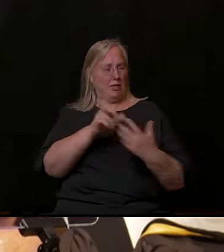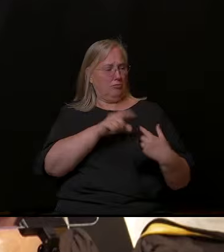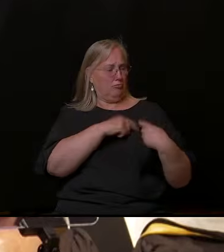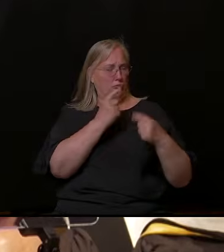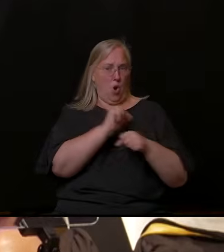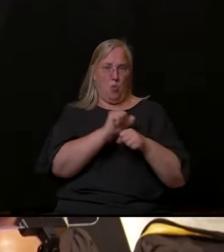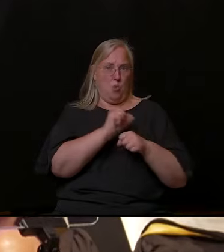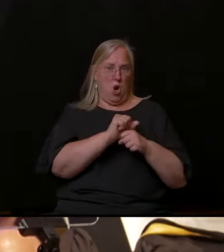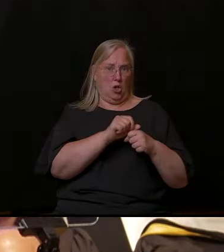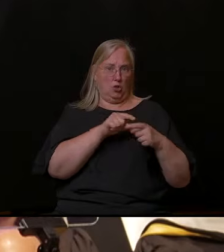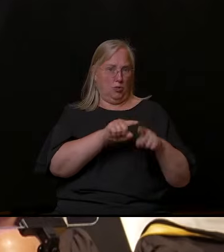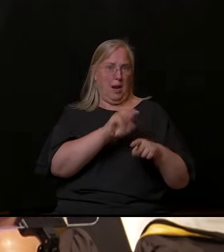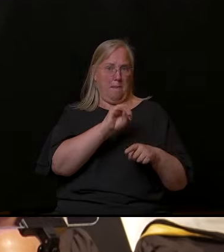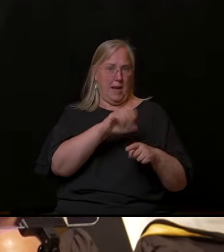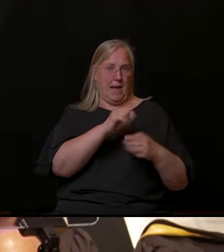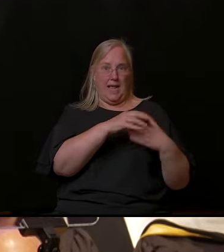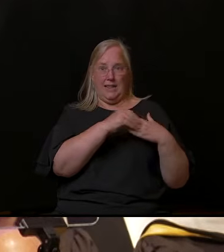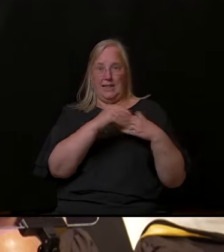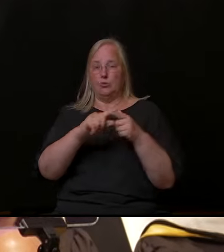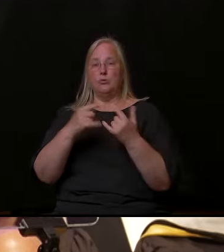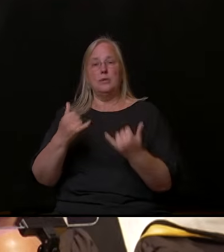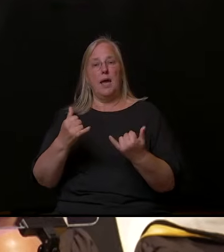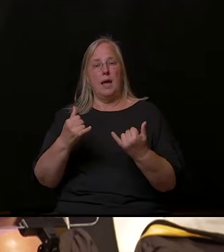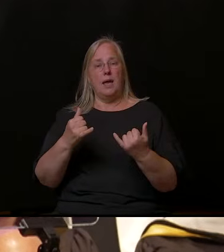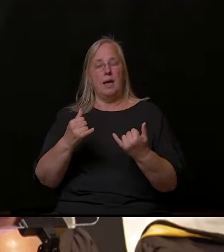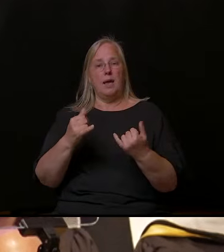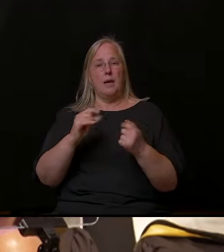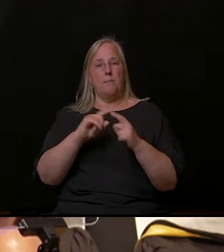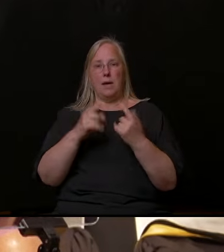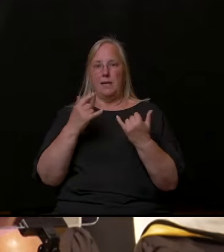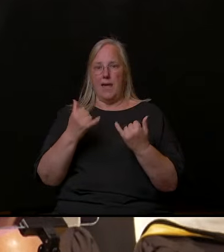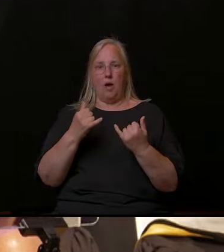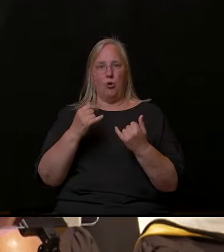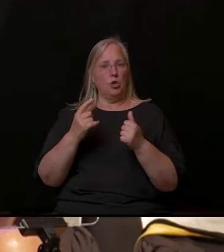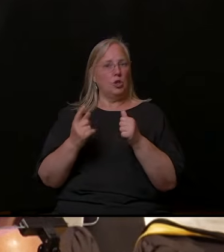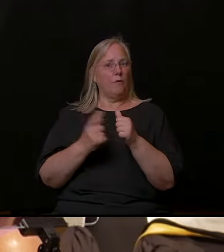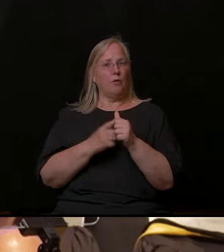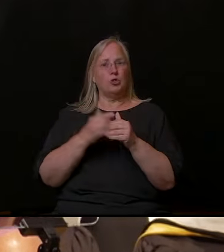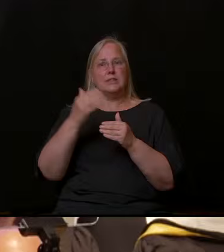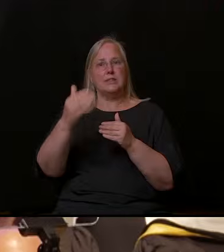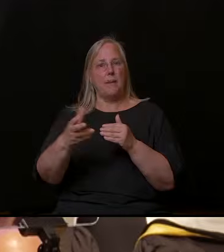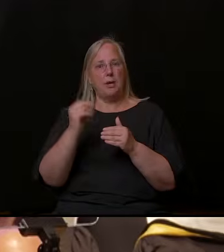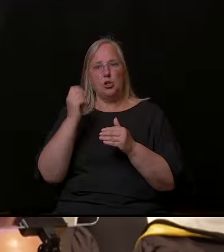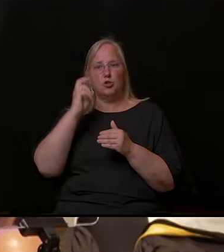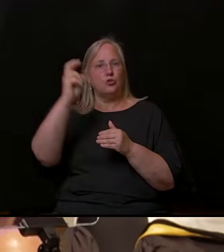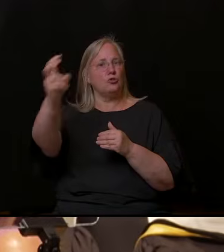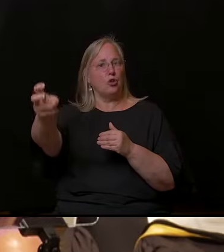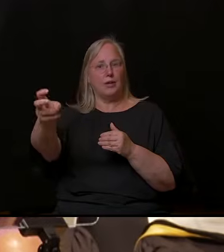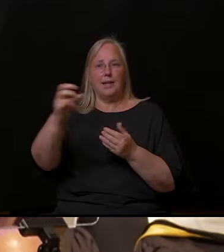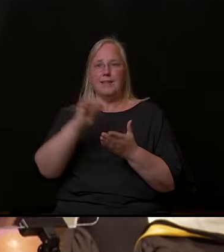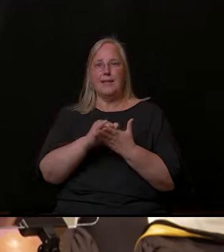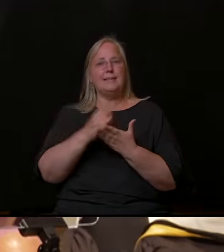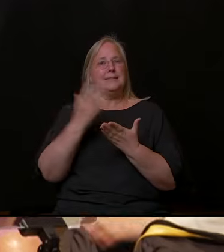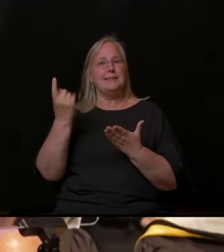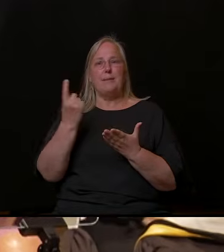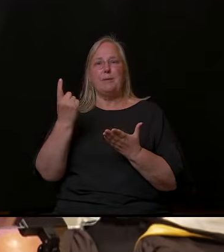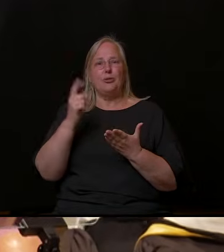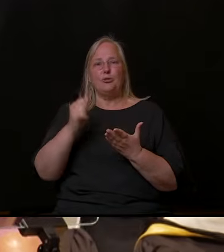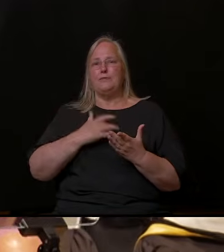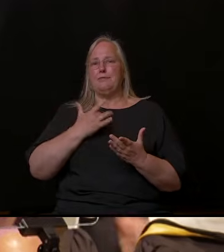MICA has led you here today, yet it's only the first step in your journey, and that is something to be excited